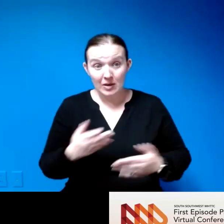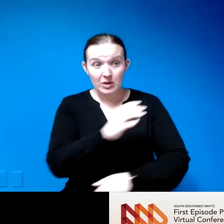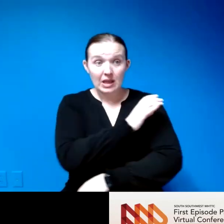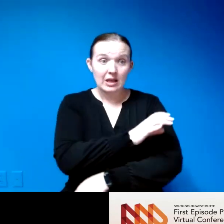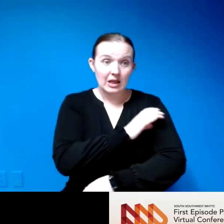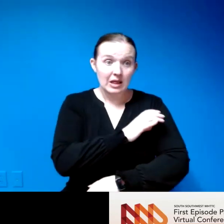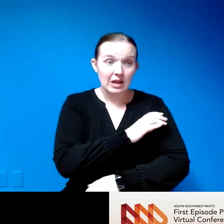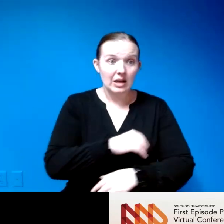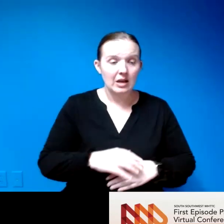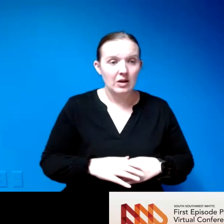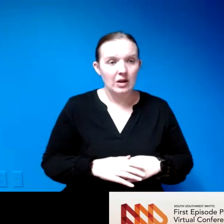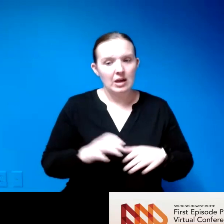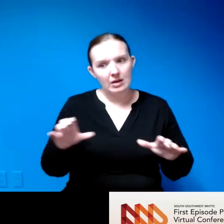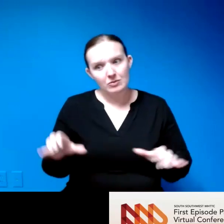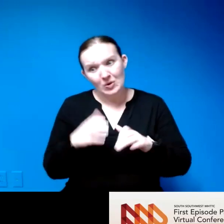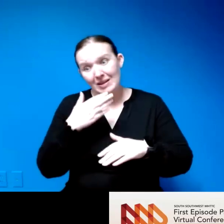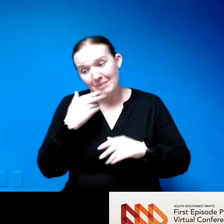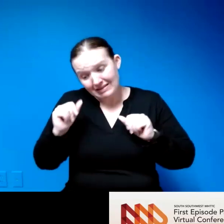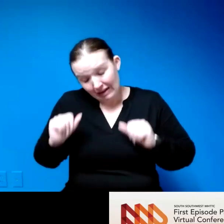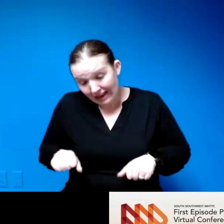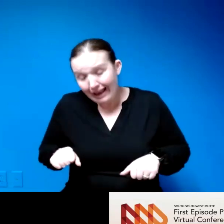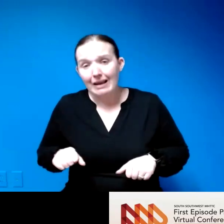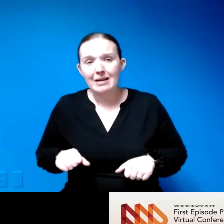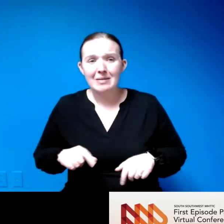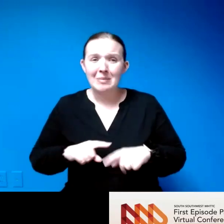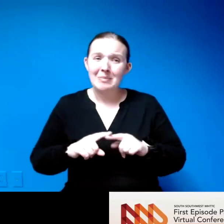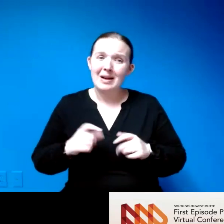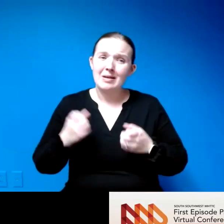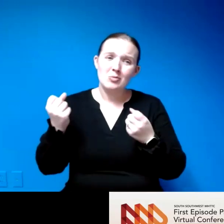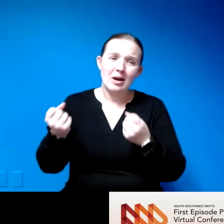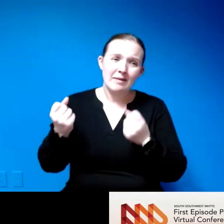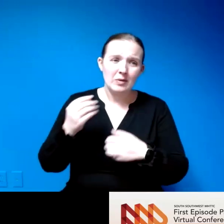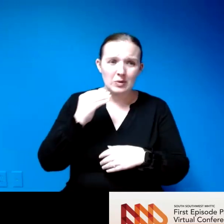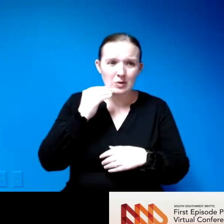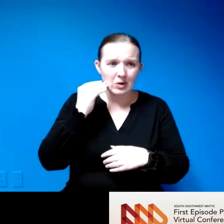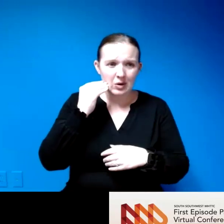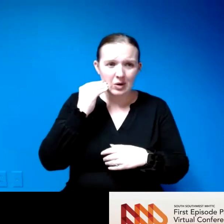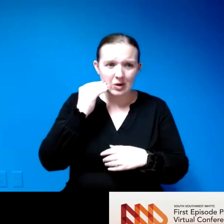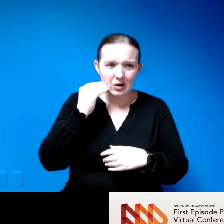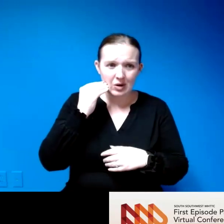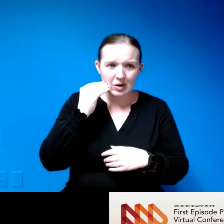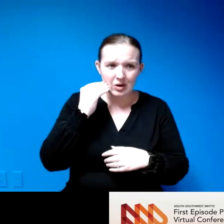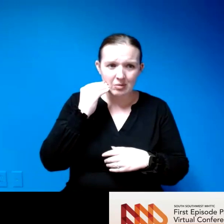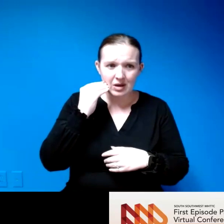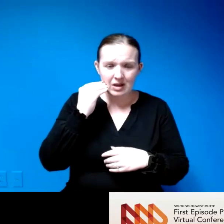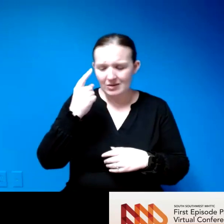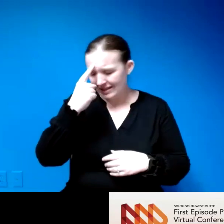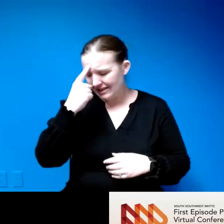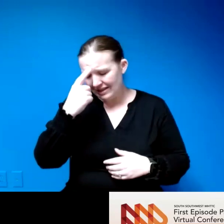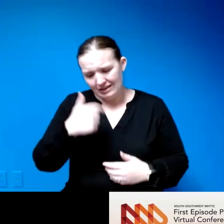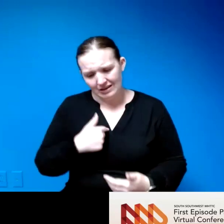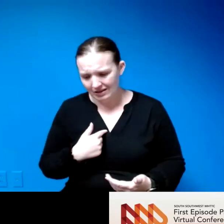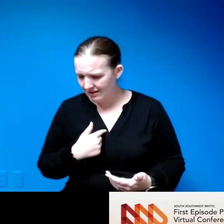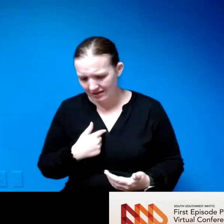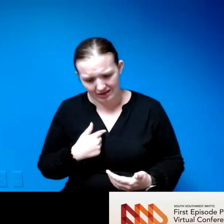working as hard as I can and doing the best that I can do. And on my way home, it happened to me recently. I actually was riding my bike that day. I had